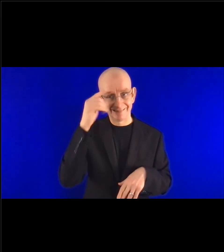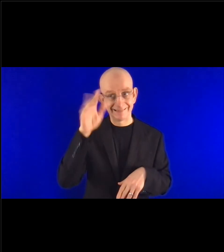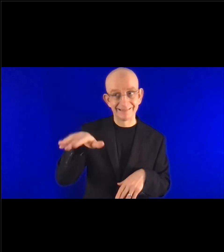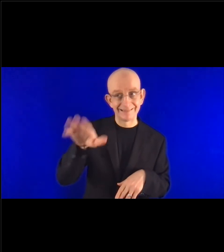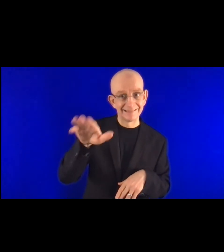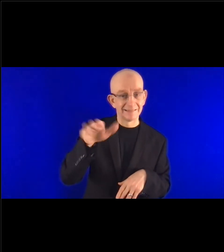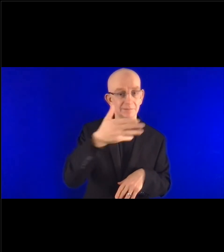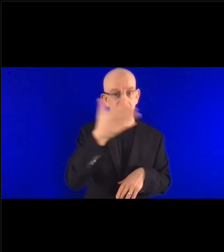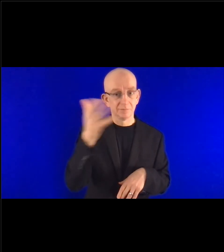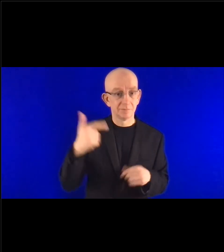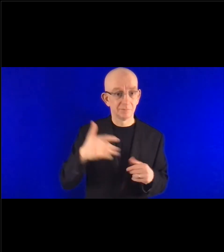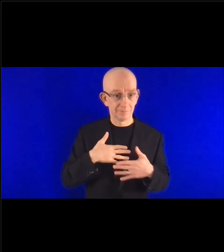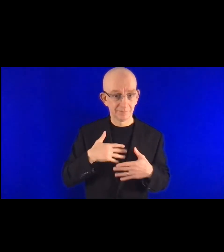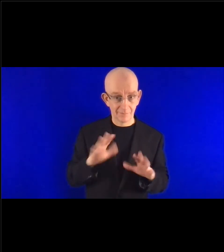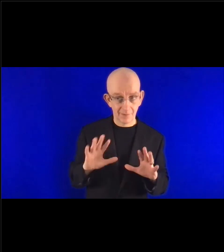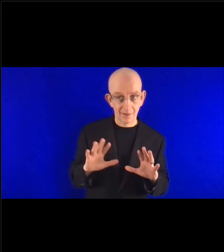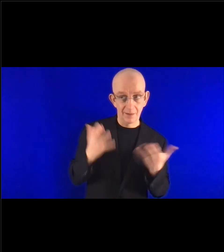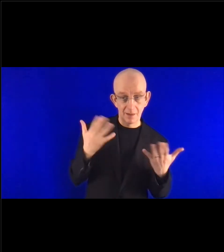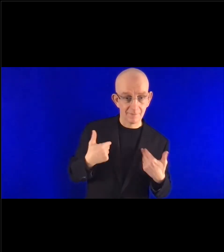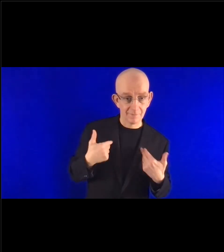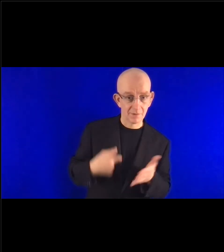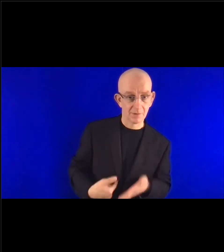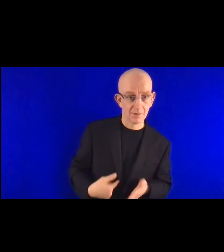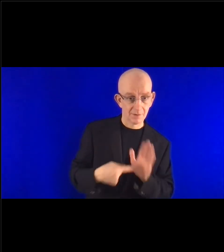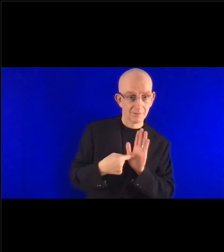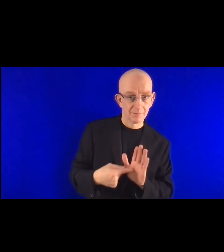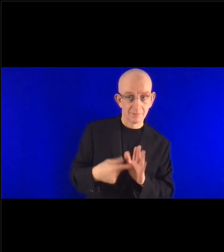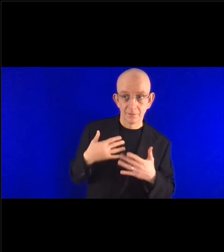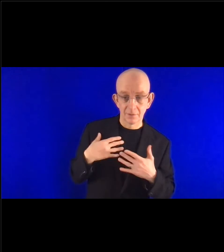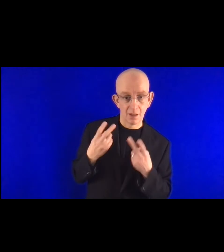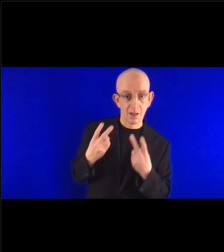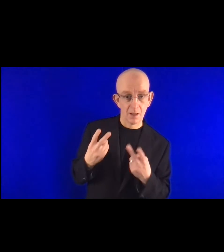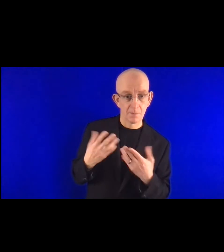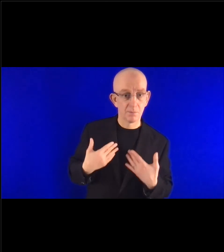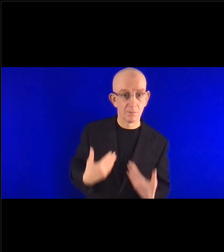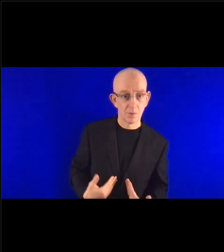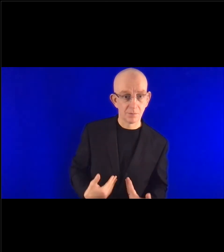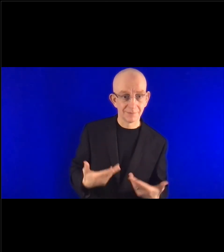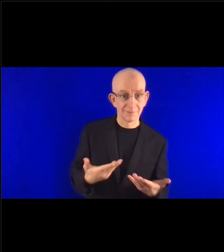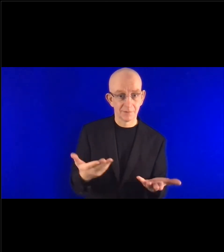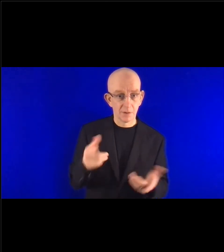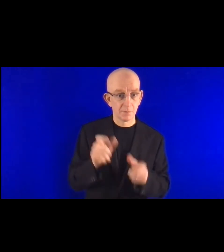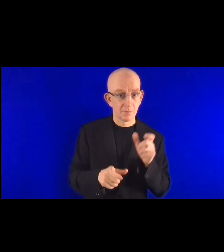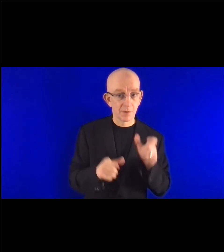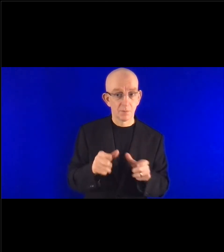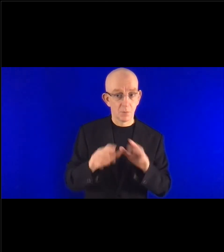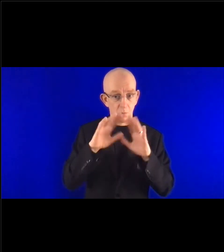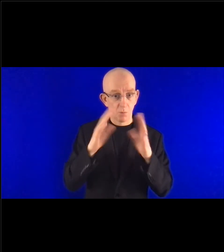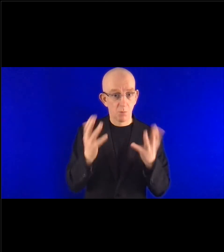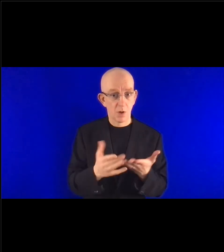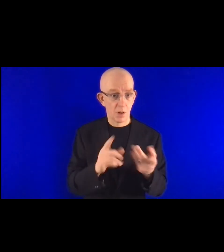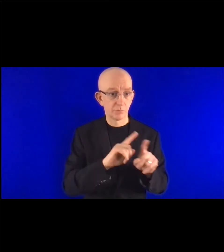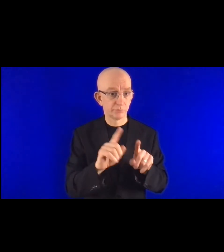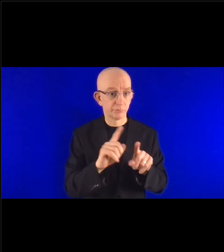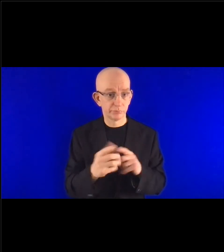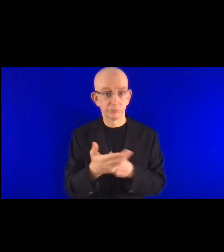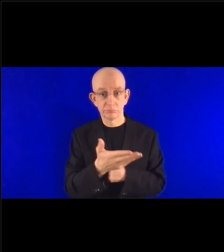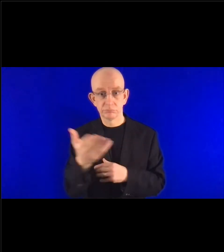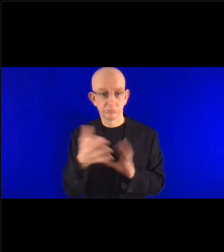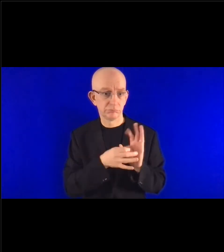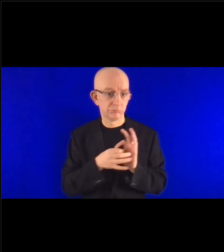all around the world have been united under the premise that we all have to take care of us for others, that we have a